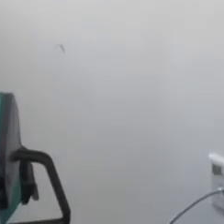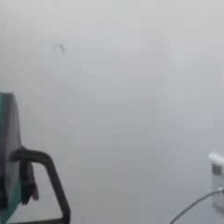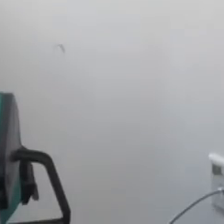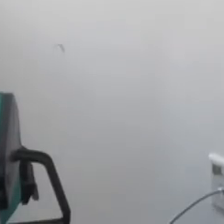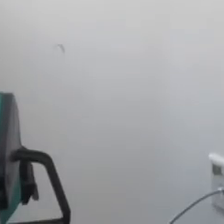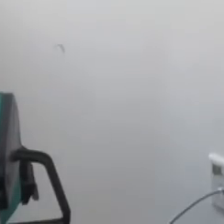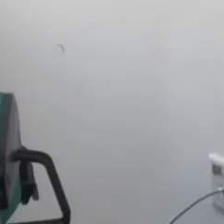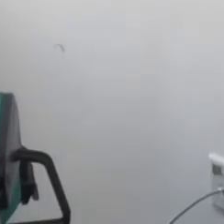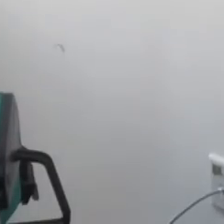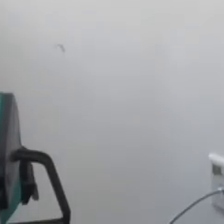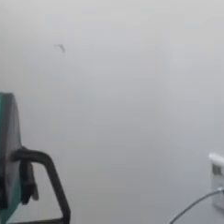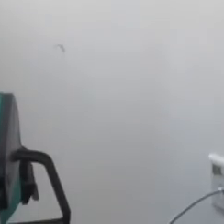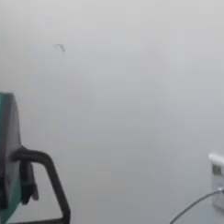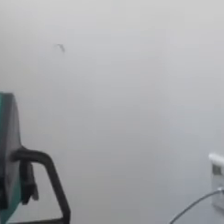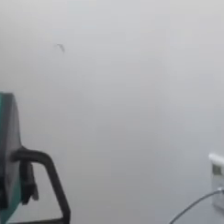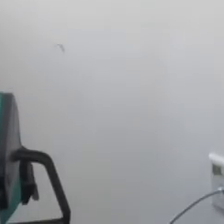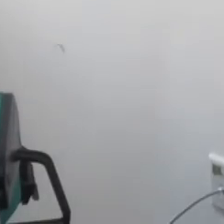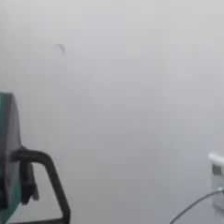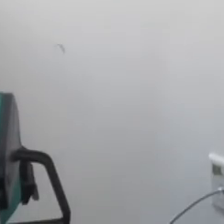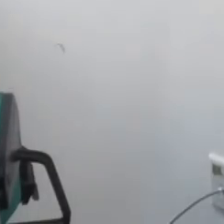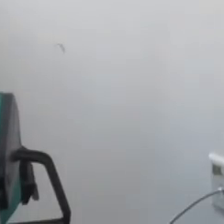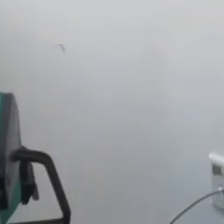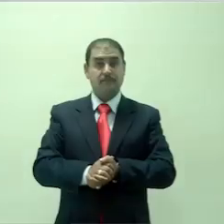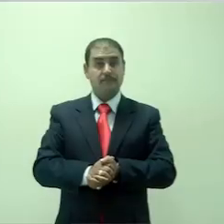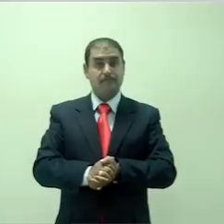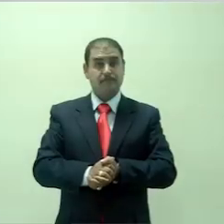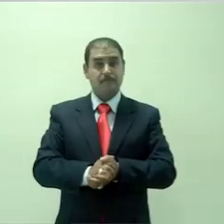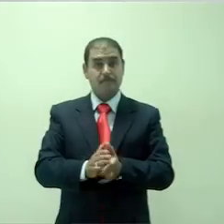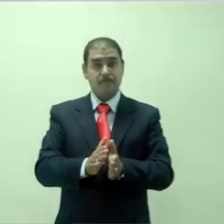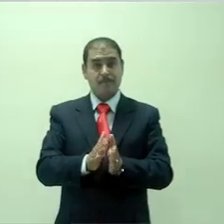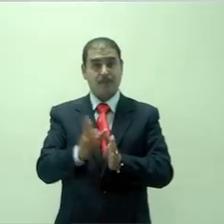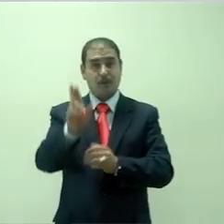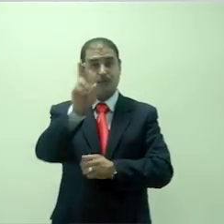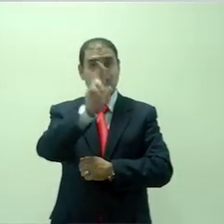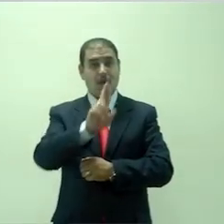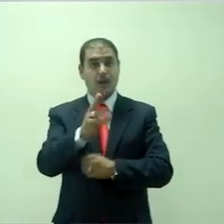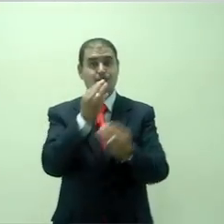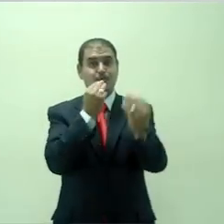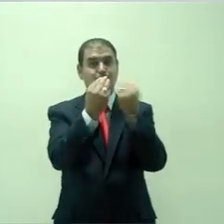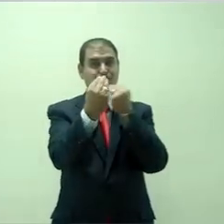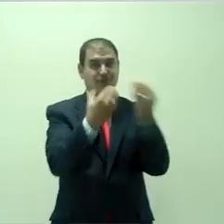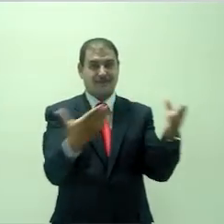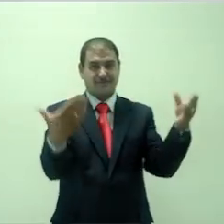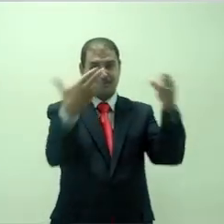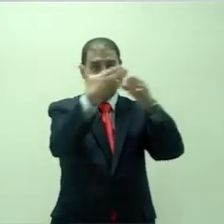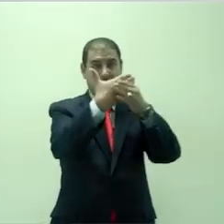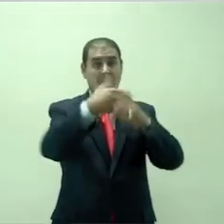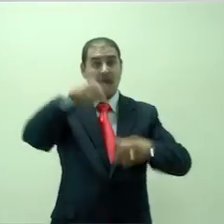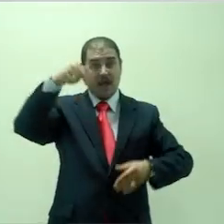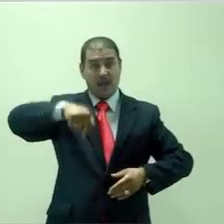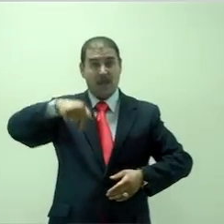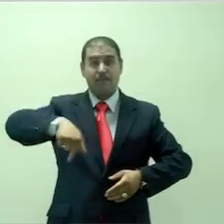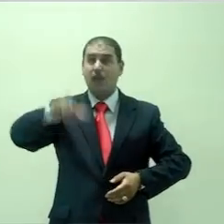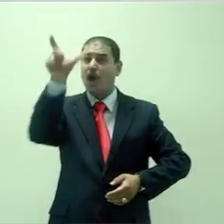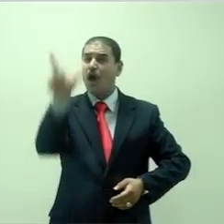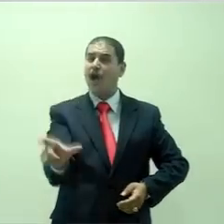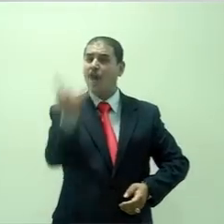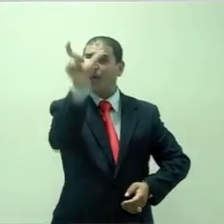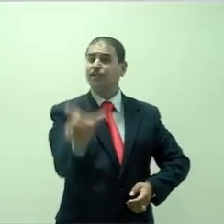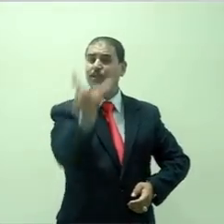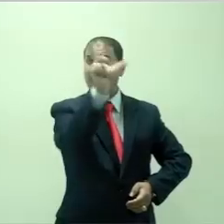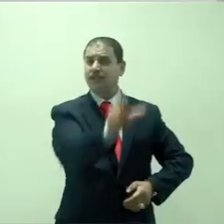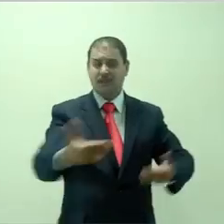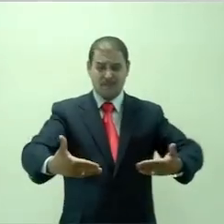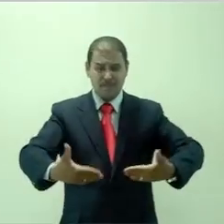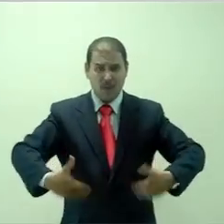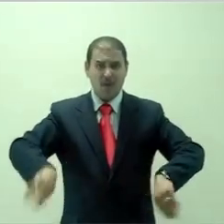So actually having those two barriers is dangerous. Persons with disabilities in all societies can experience economic